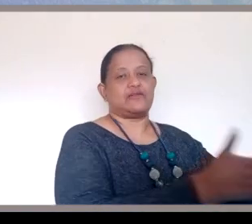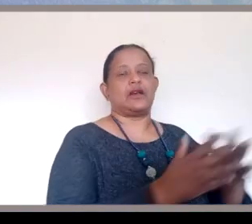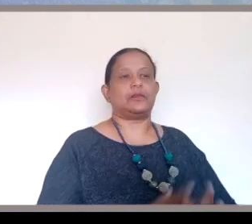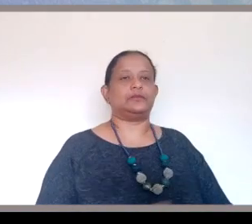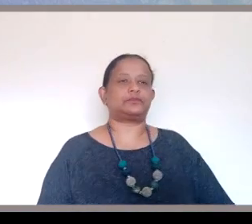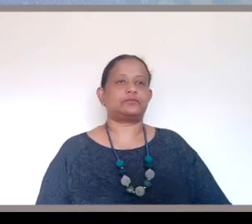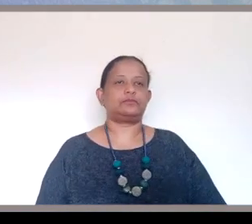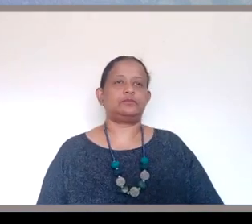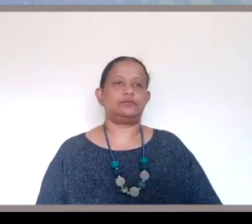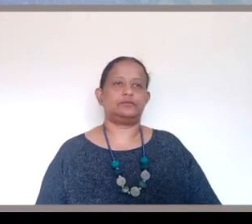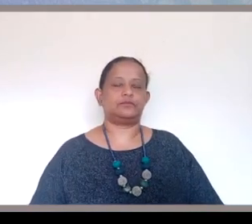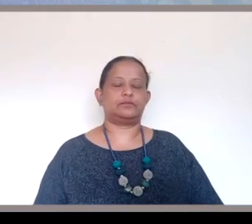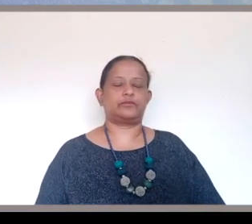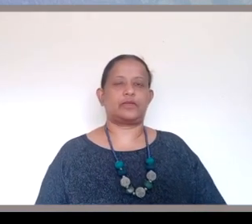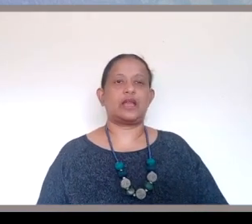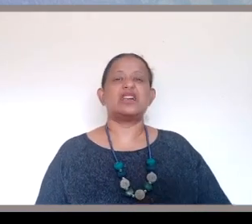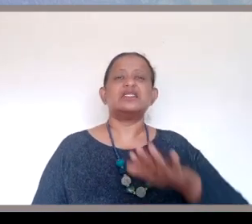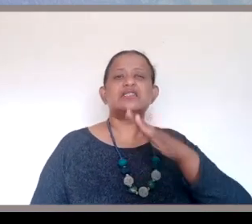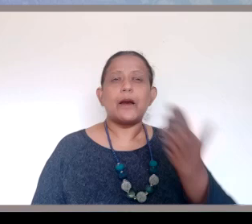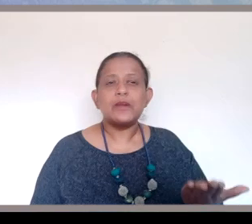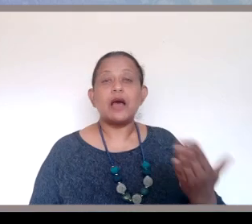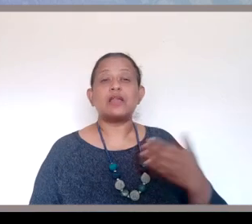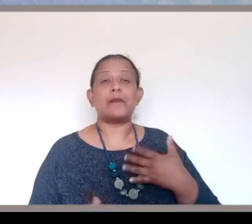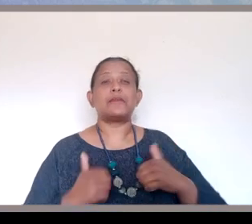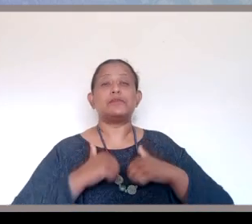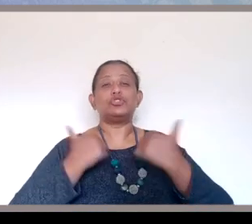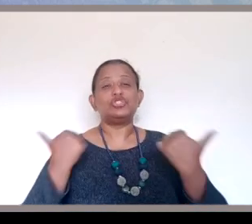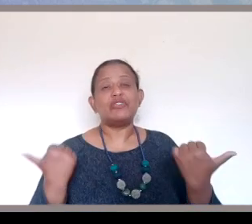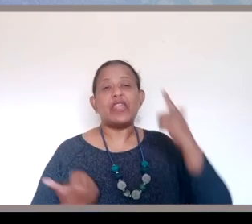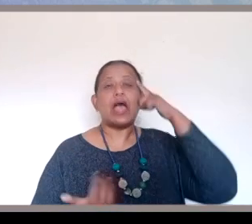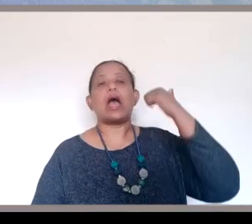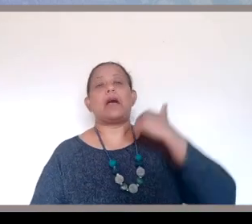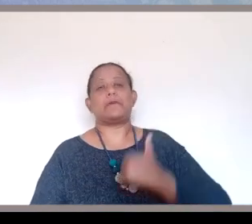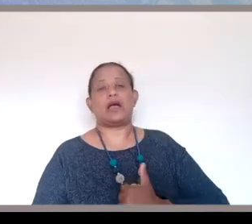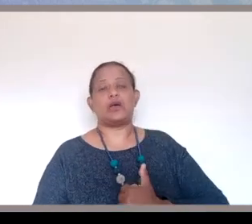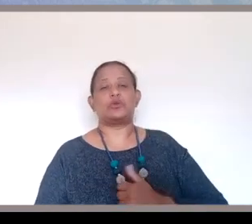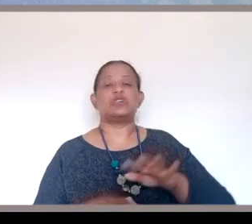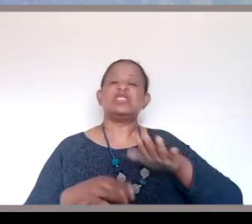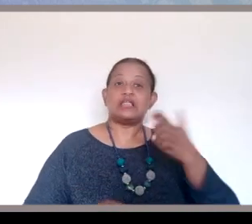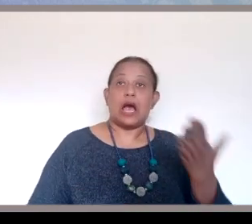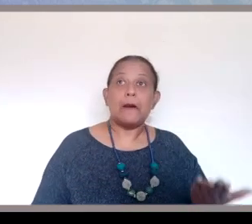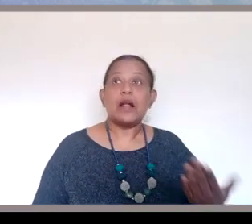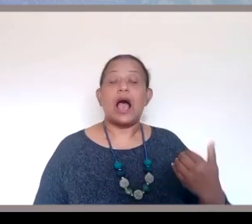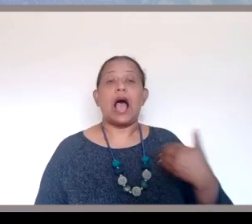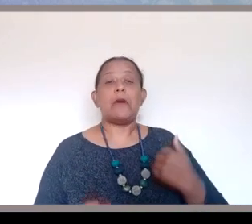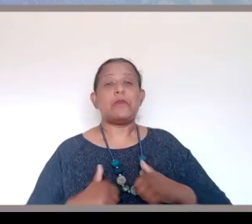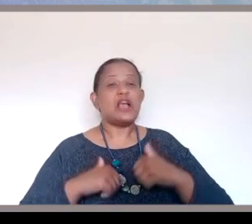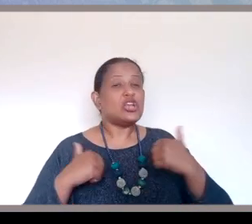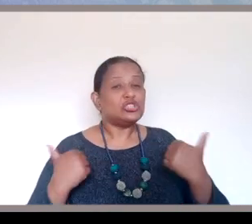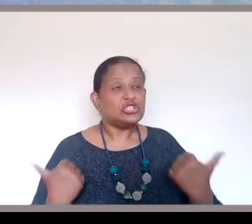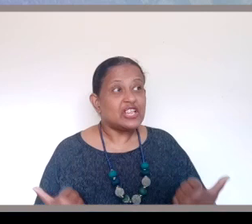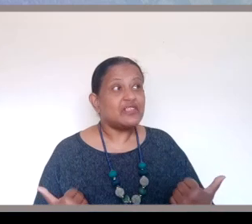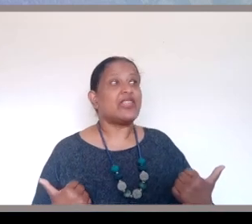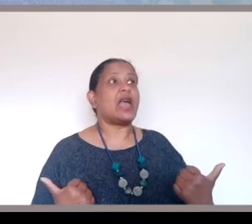trials and sometimes as temptations. It doesn't matter because sometimes a situation can be both a